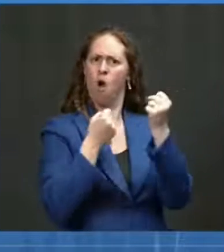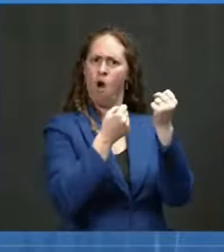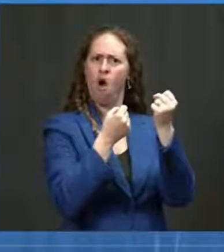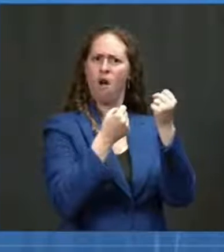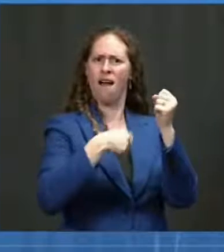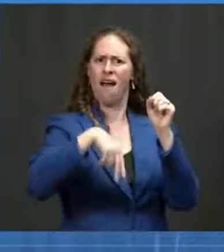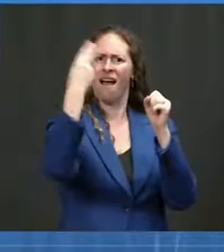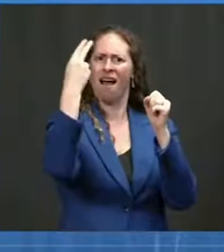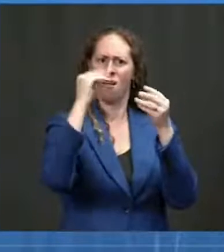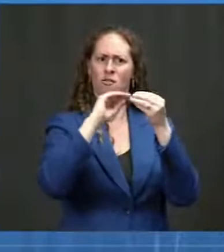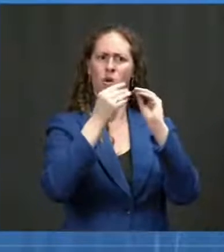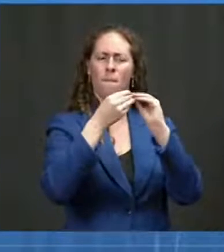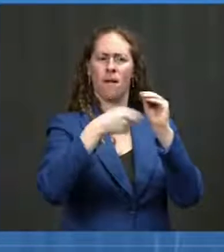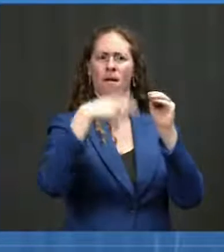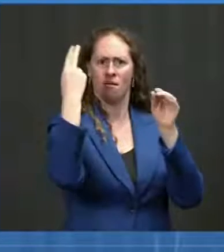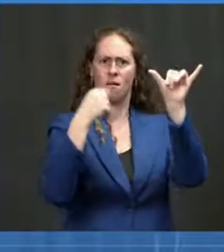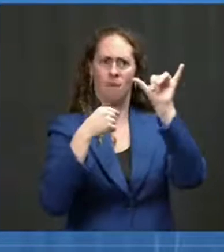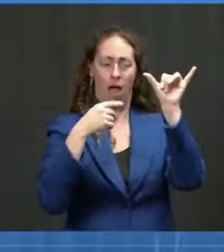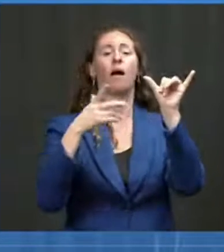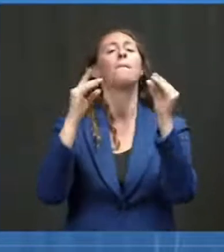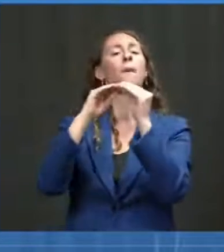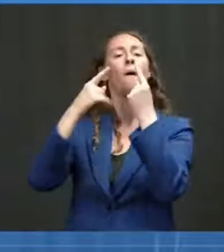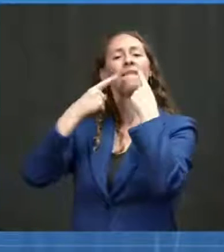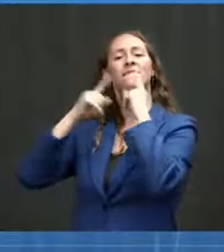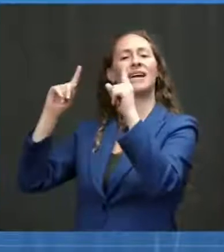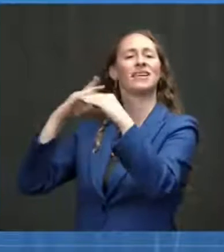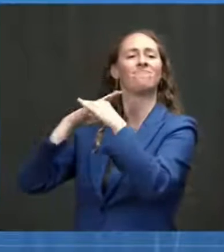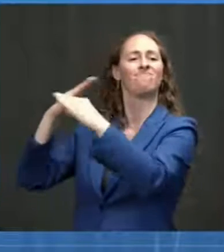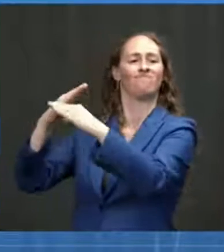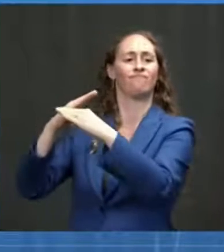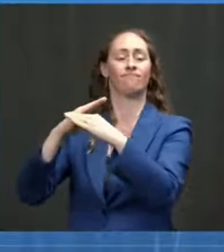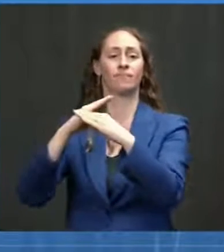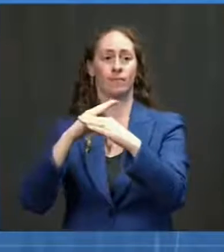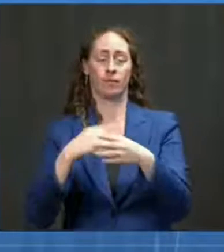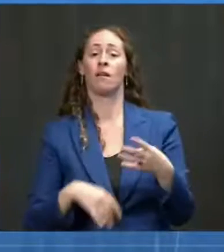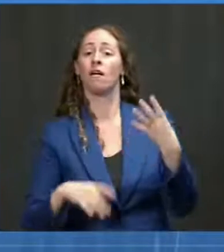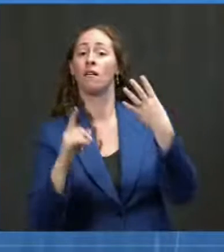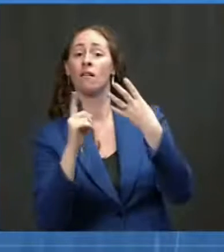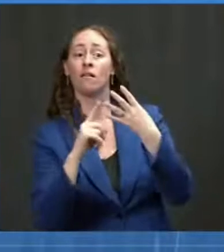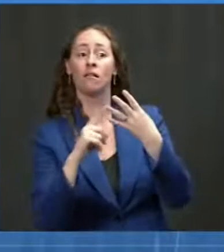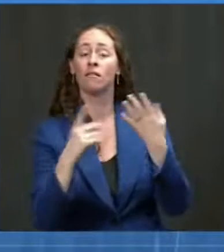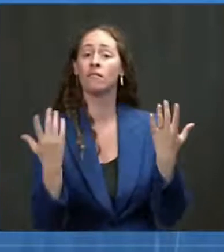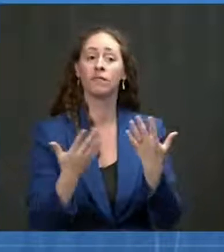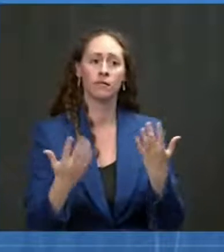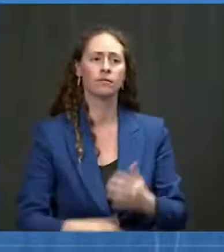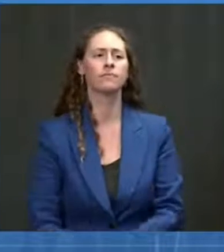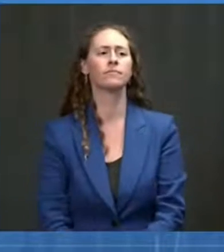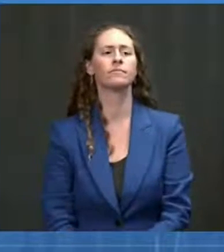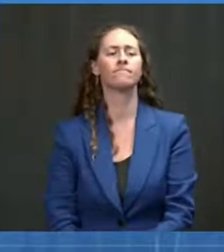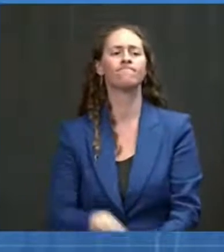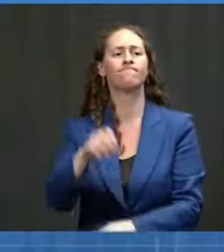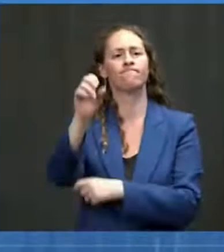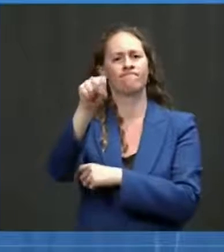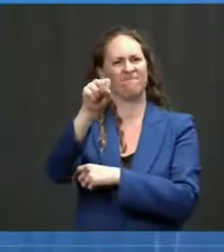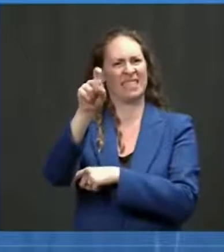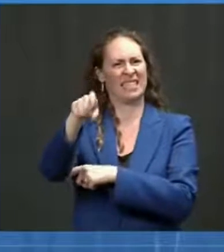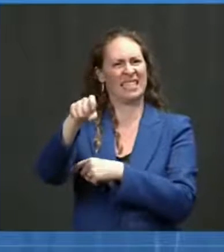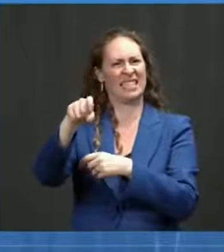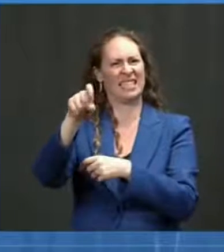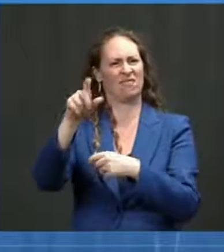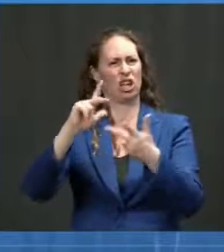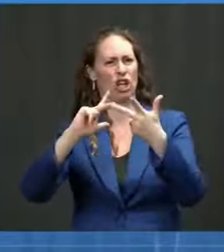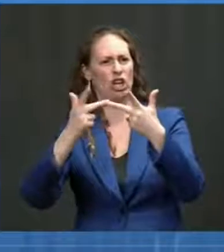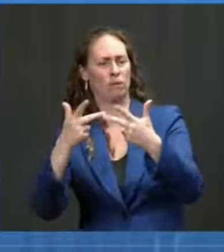levels of antibody may be required to protect against the problematic Delta variant. And